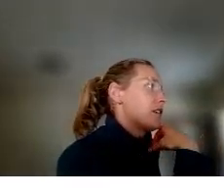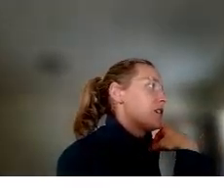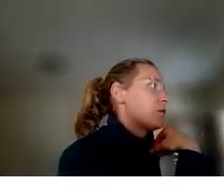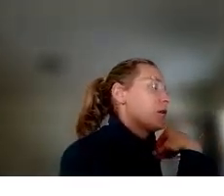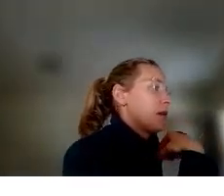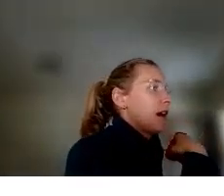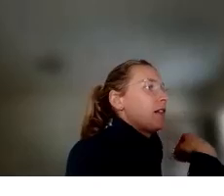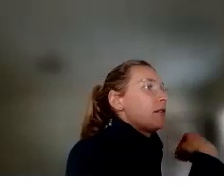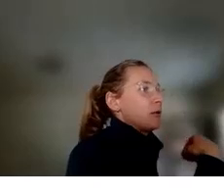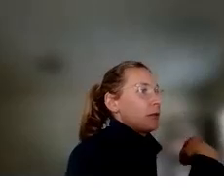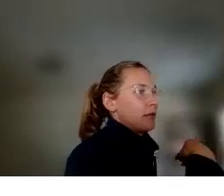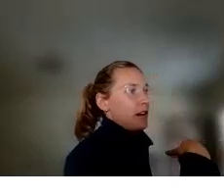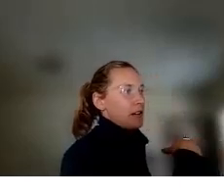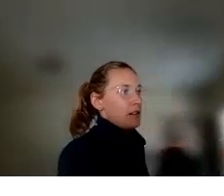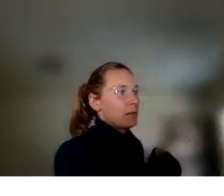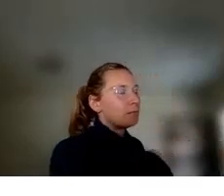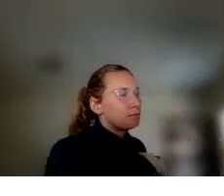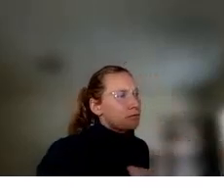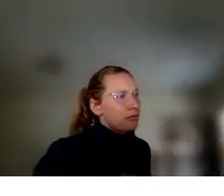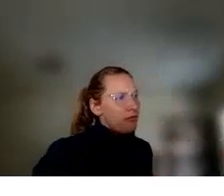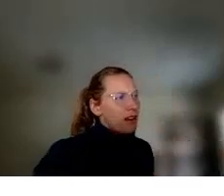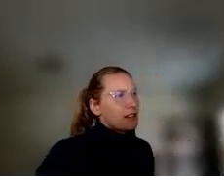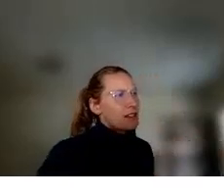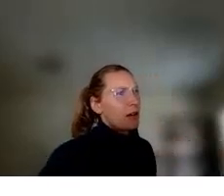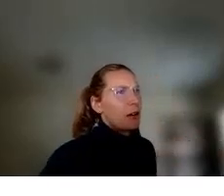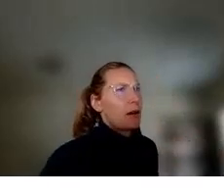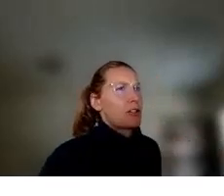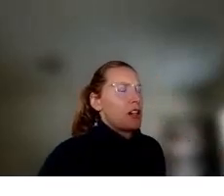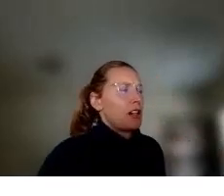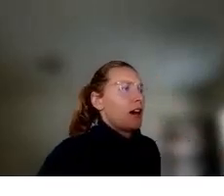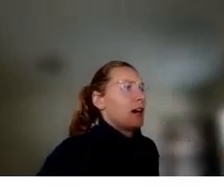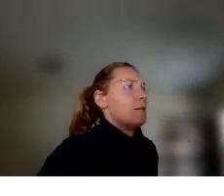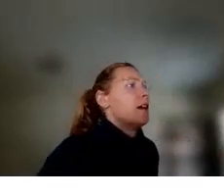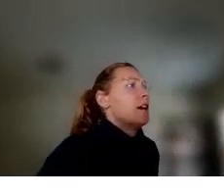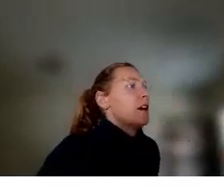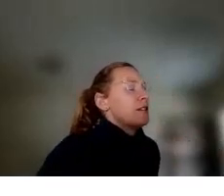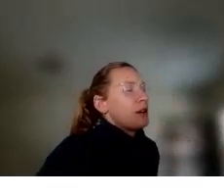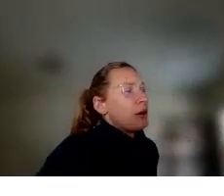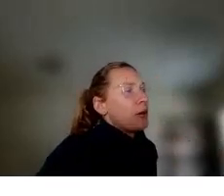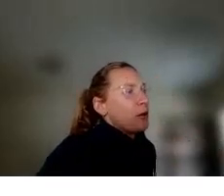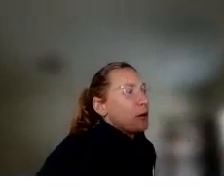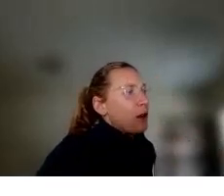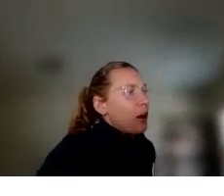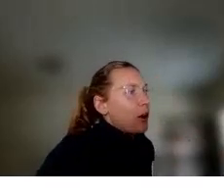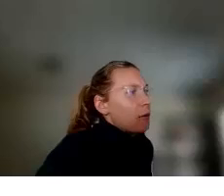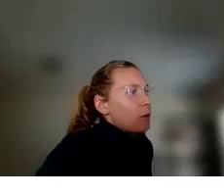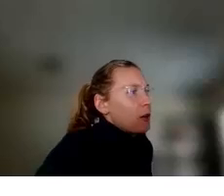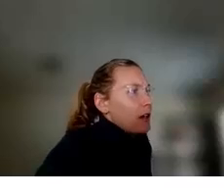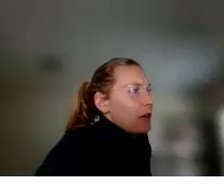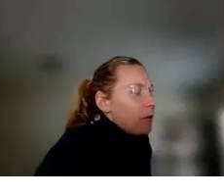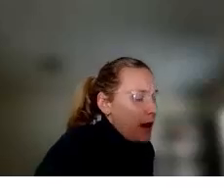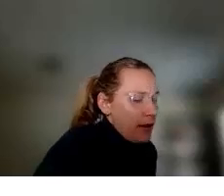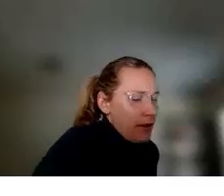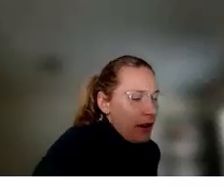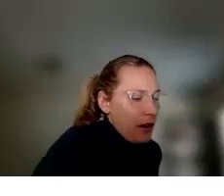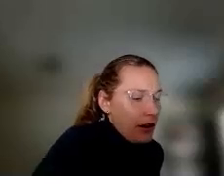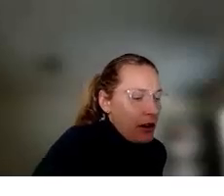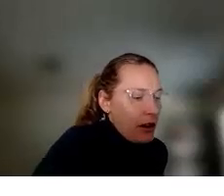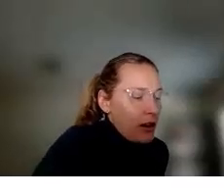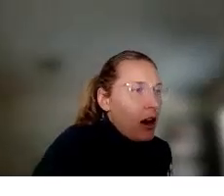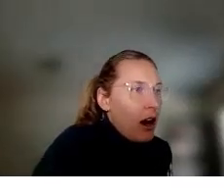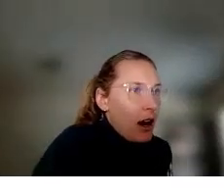these services, will we have more providers? That's a great question. So we are working